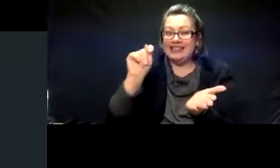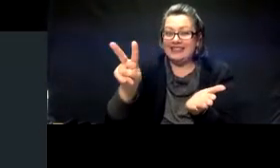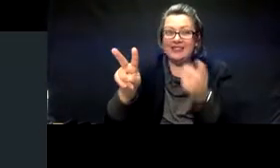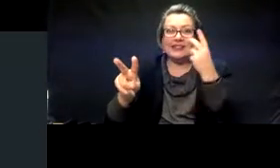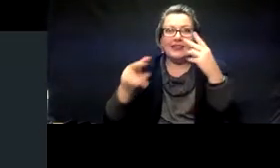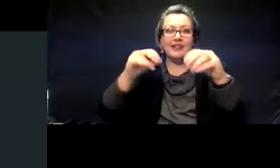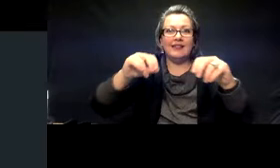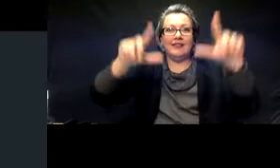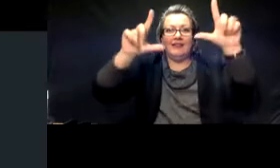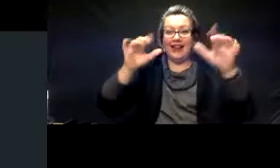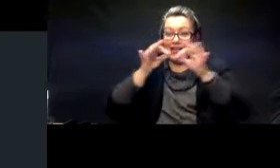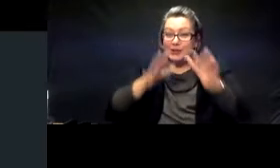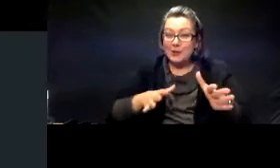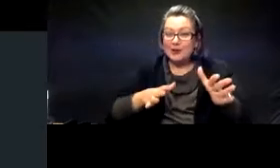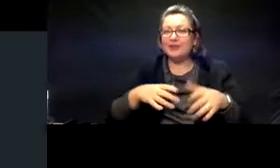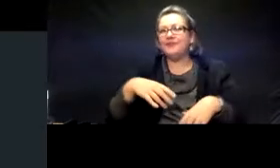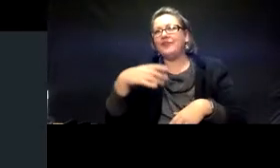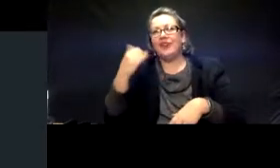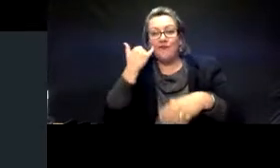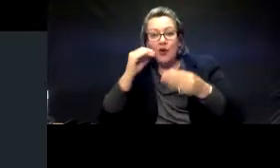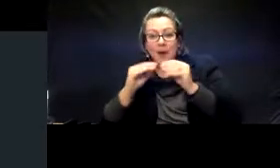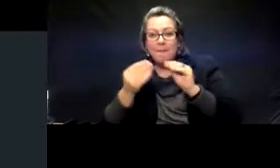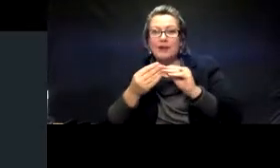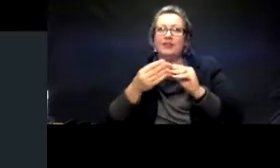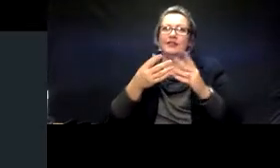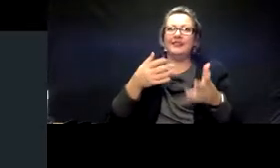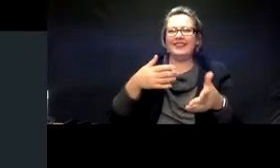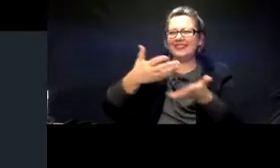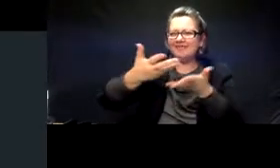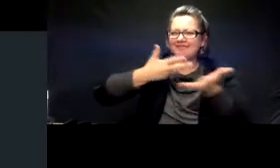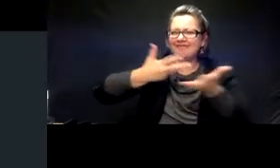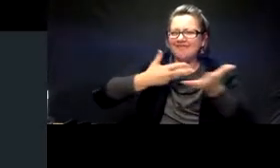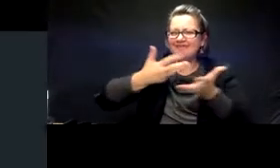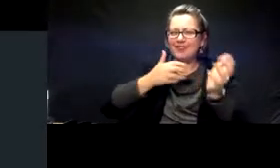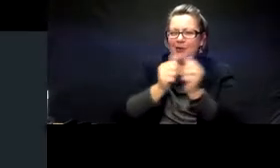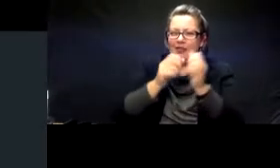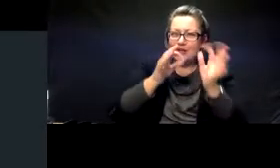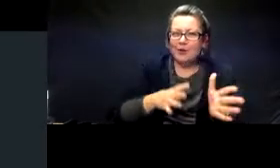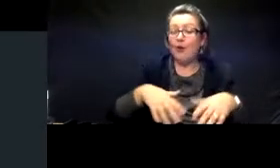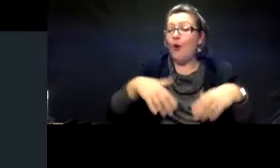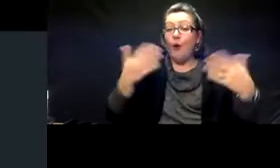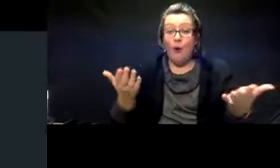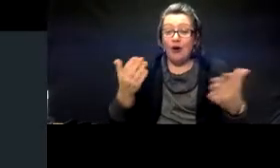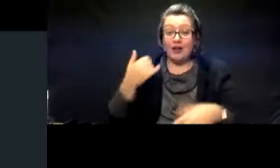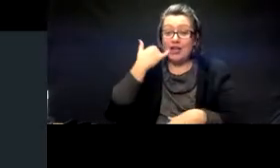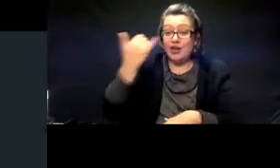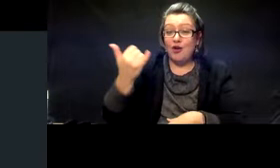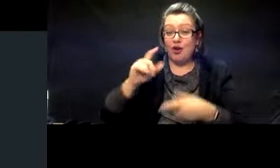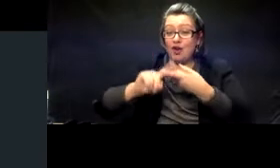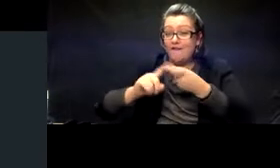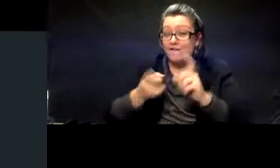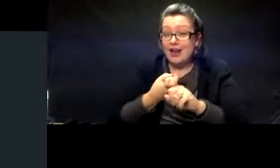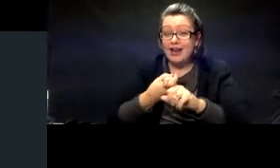you press this and then look at the TV and you can see what happens. You see an interpreter comes up or the phone number needs to go in. So you can see